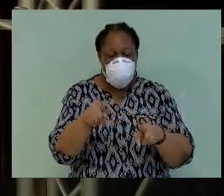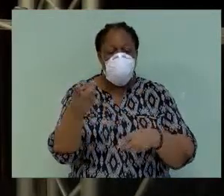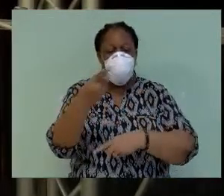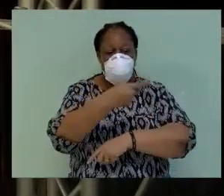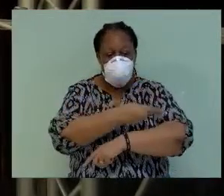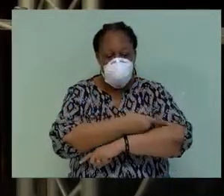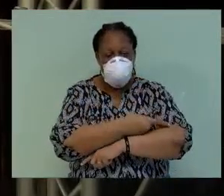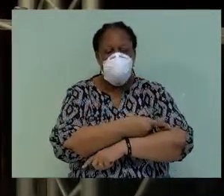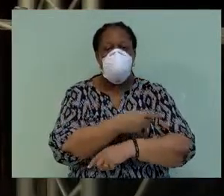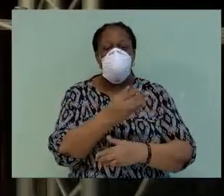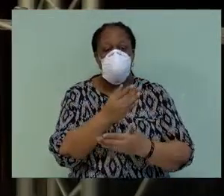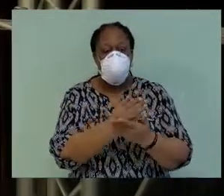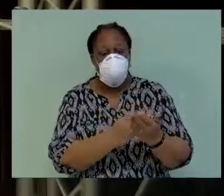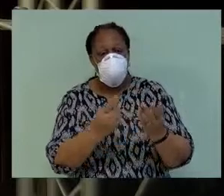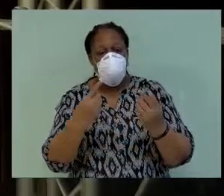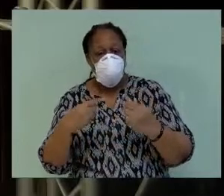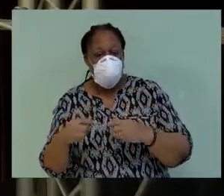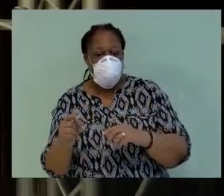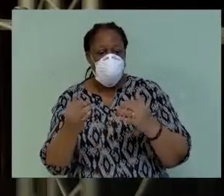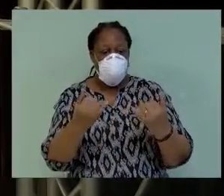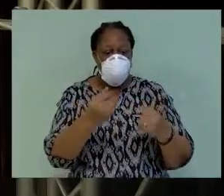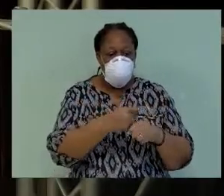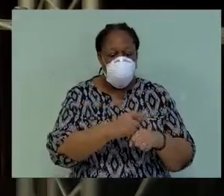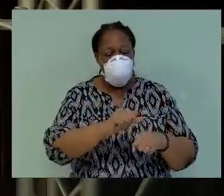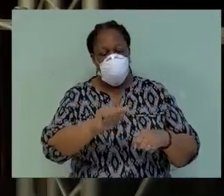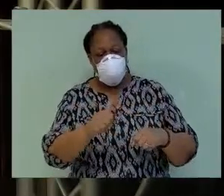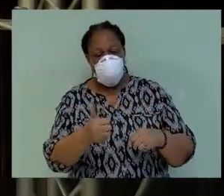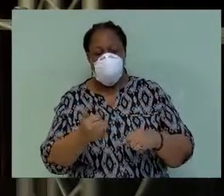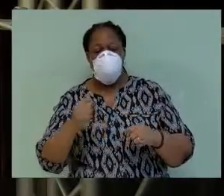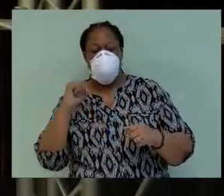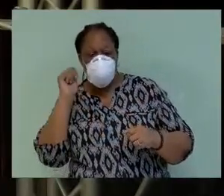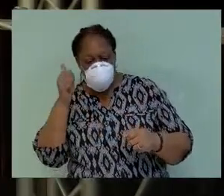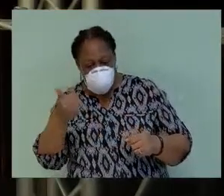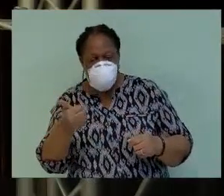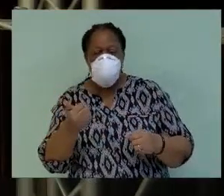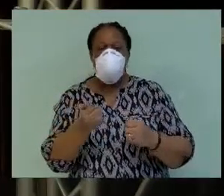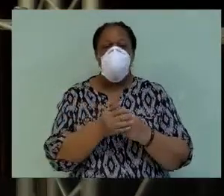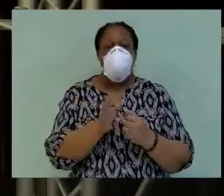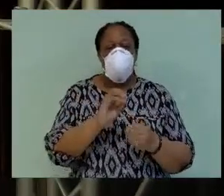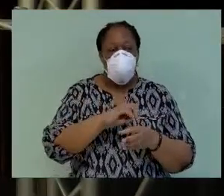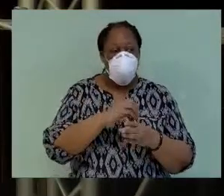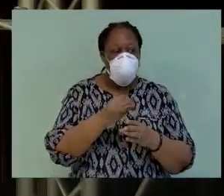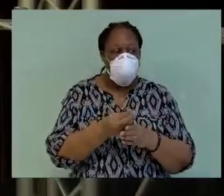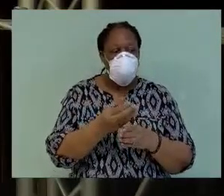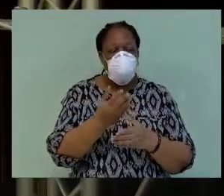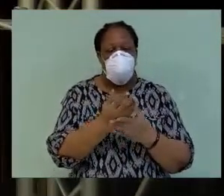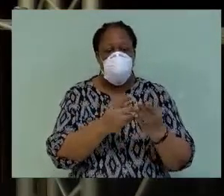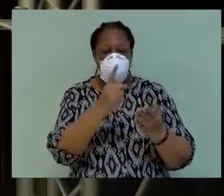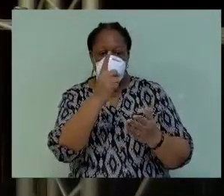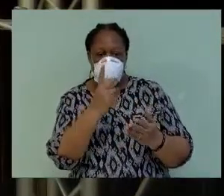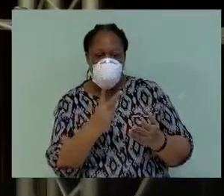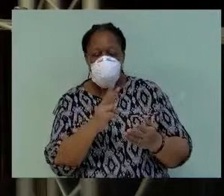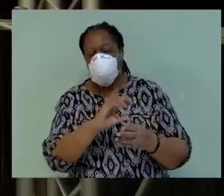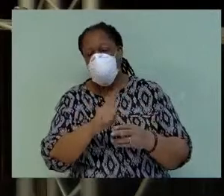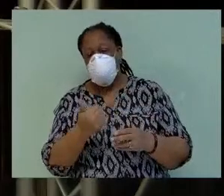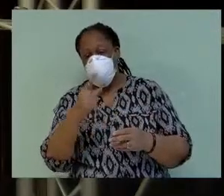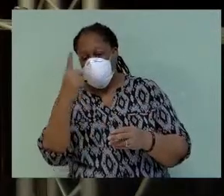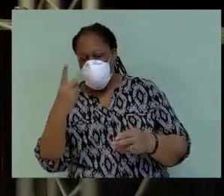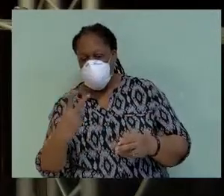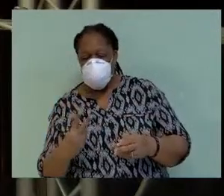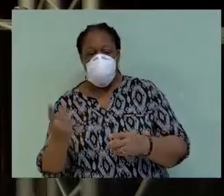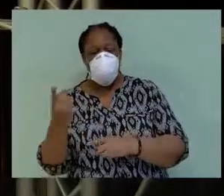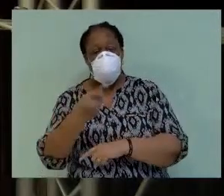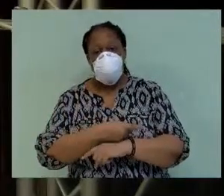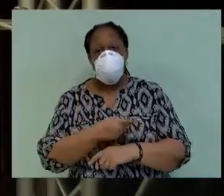respective departments are adhering to the protocols as outlined in the COVID-19 regulations. That is, staff